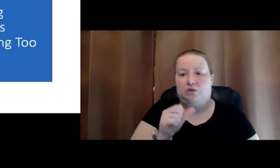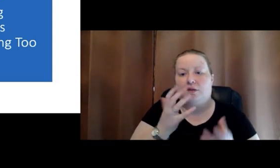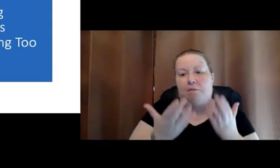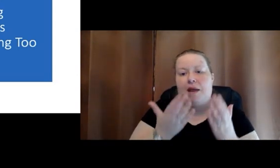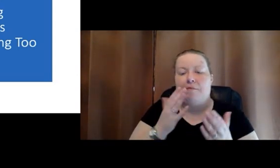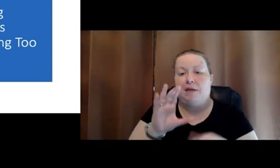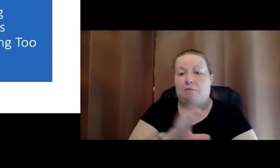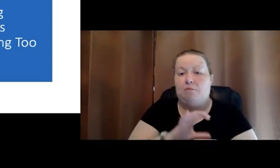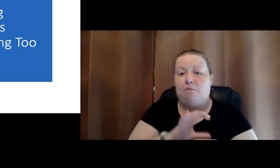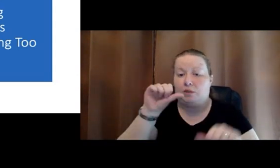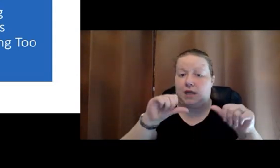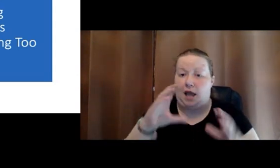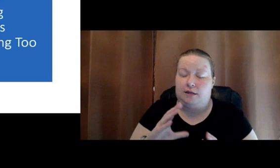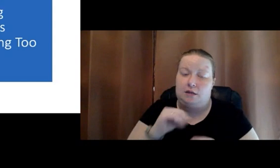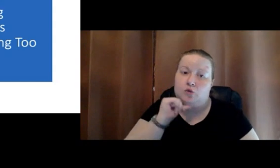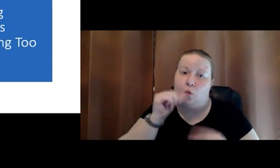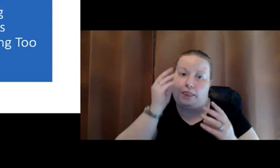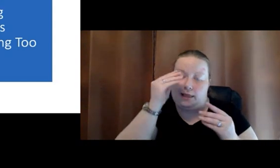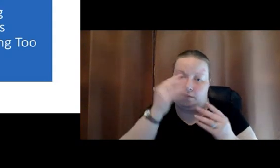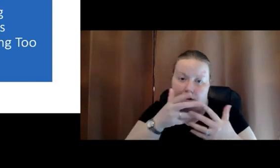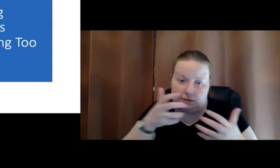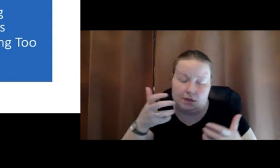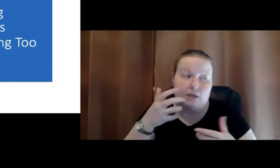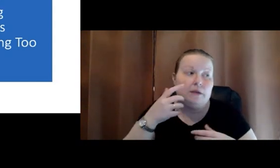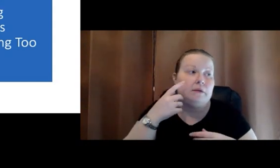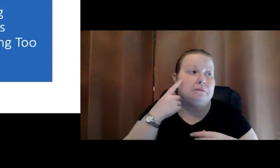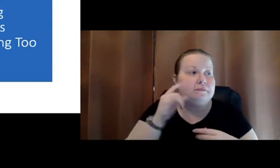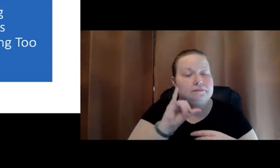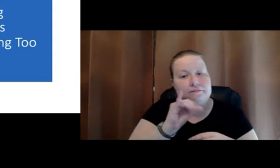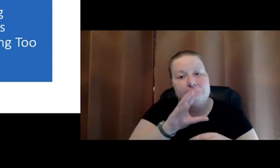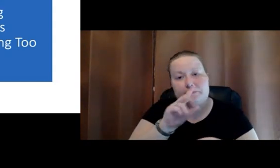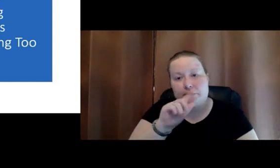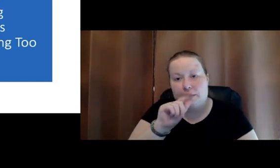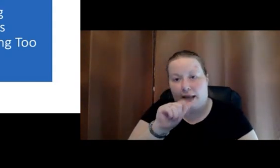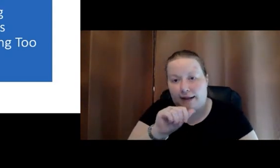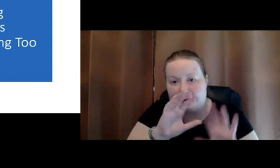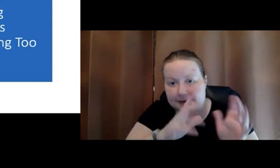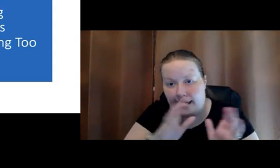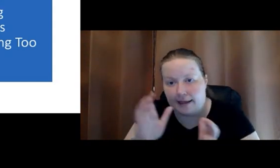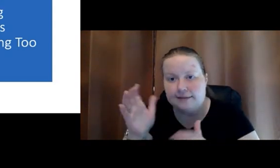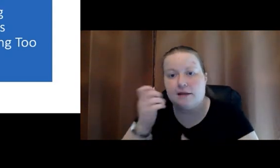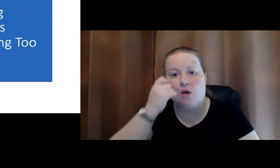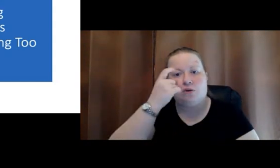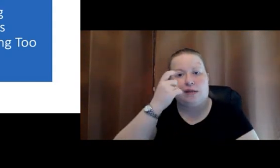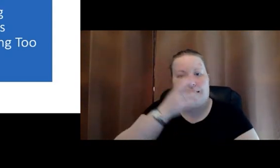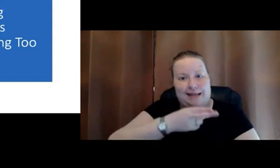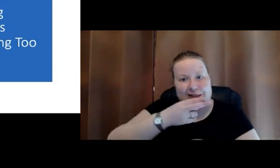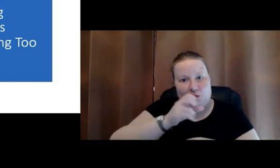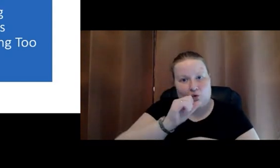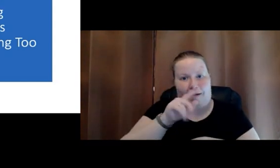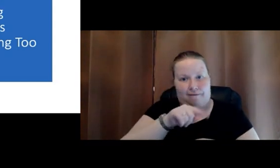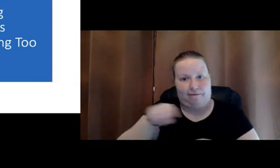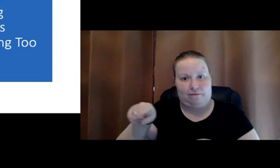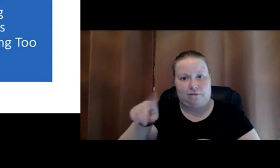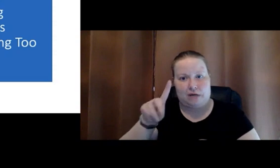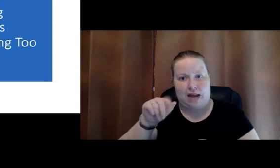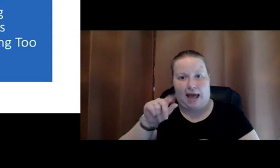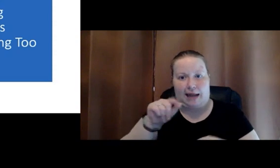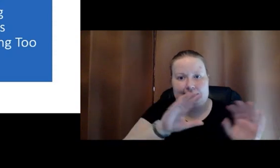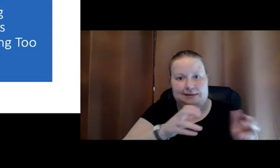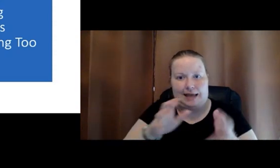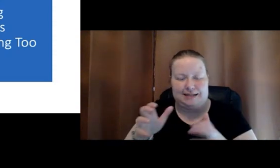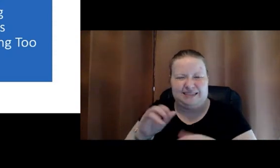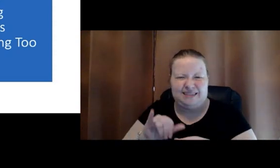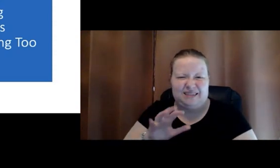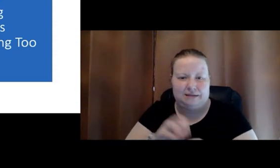wouldn't thought about as much, like including the data sets in them and understanding the history of those data sets and stuff like that, which is all kind of